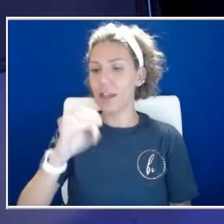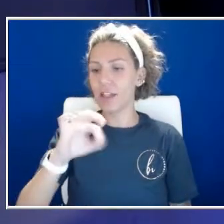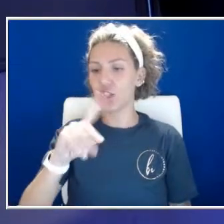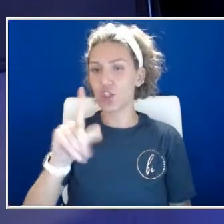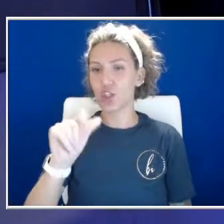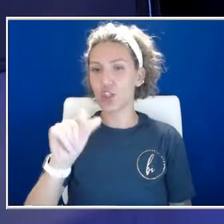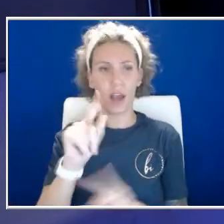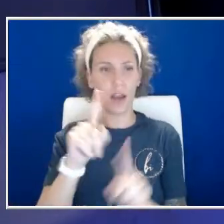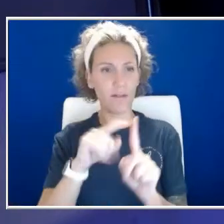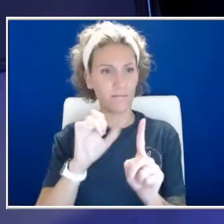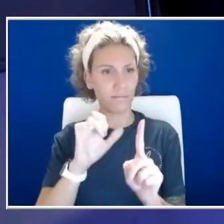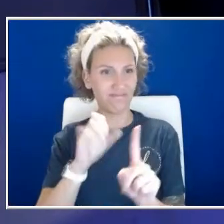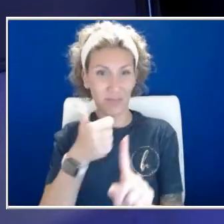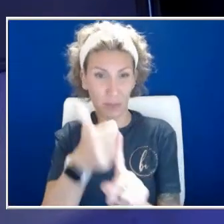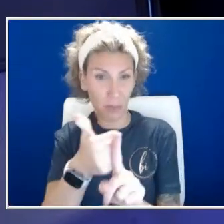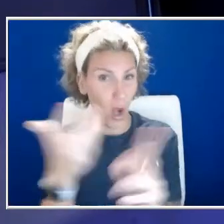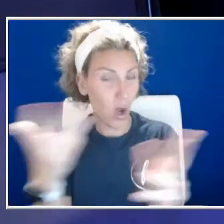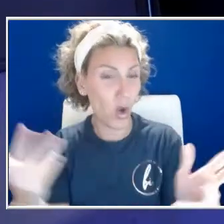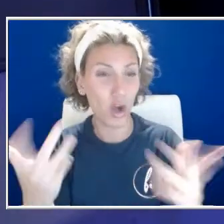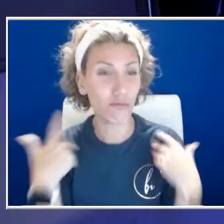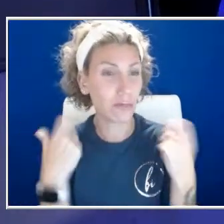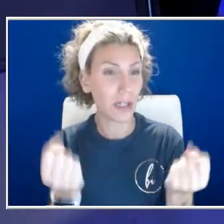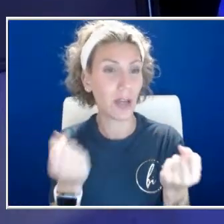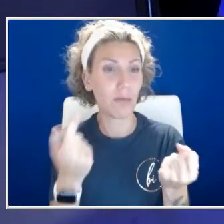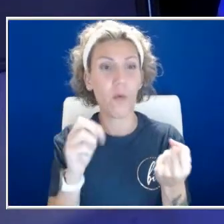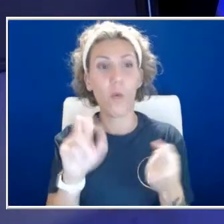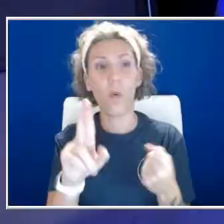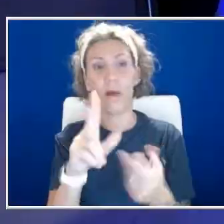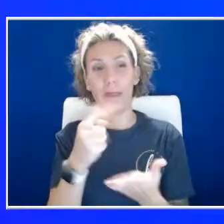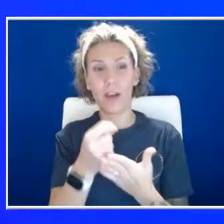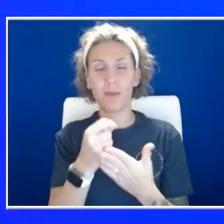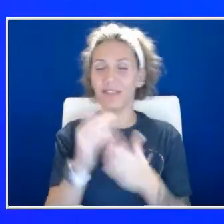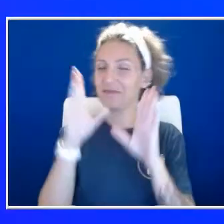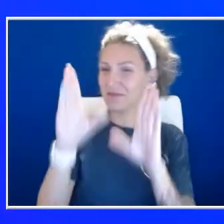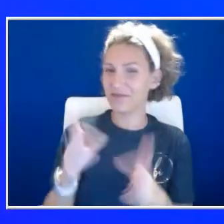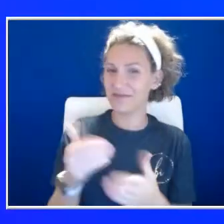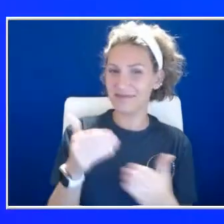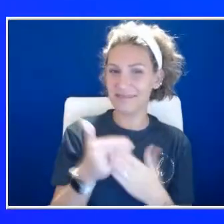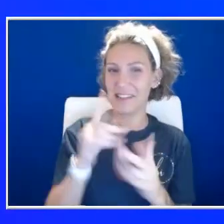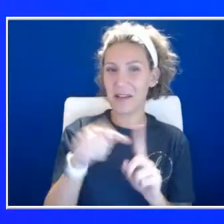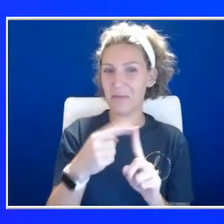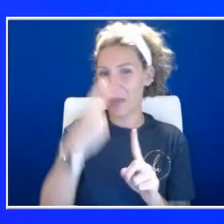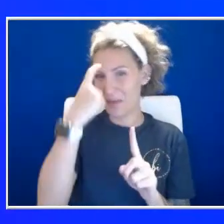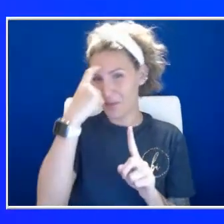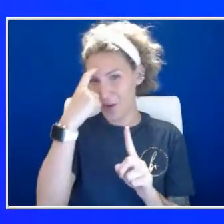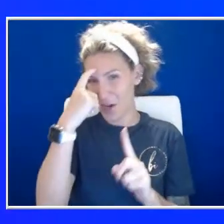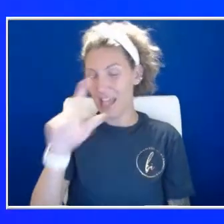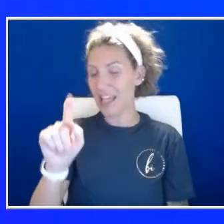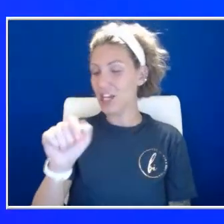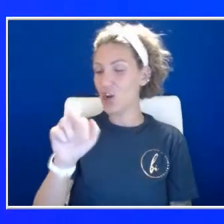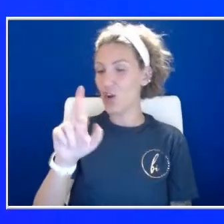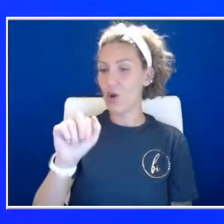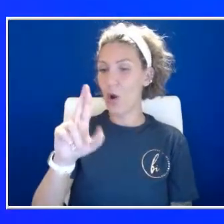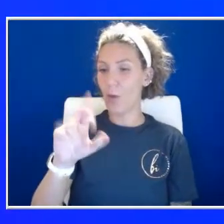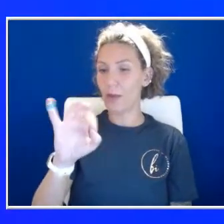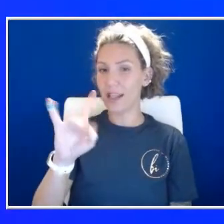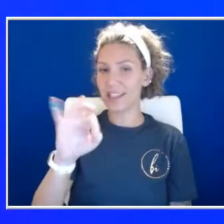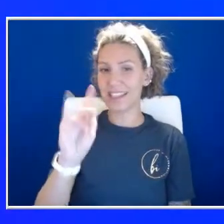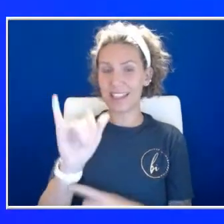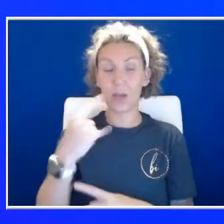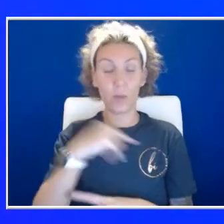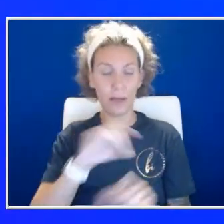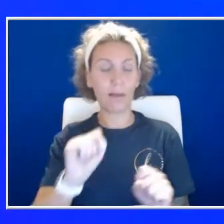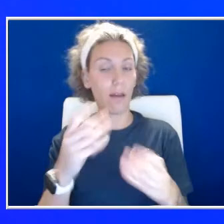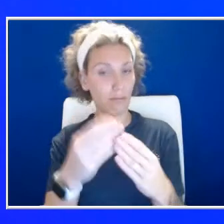sort of therapy to really recover properly? That's the great thing about our brain, neuroplasticity. We're able to heal a lot of that, but hopefully